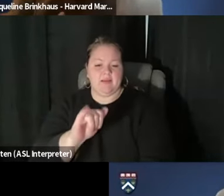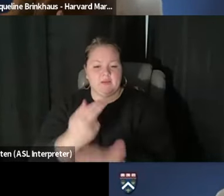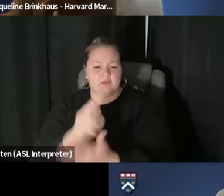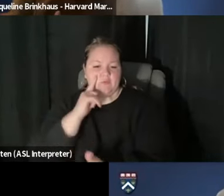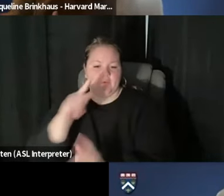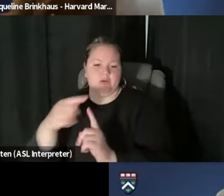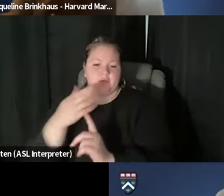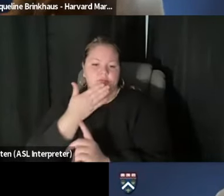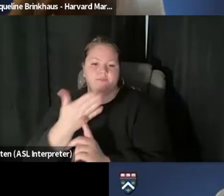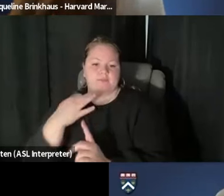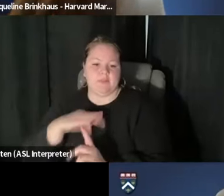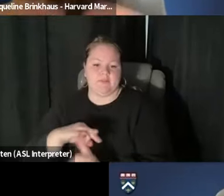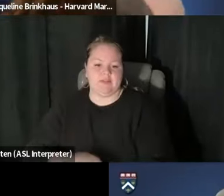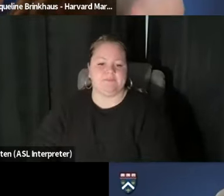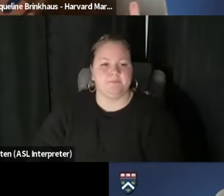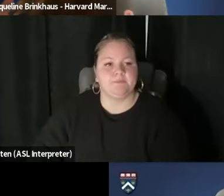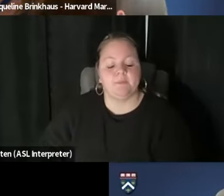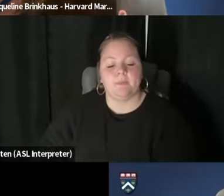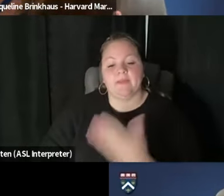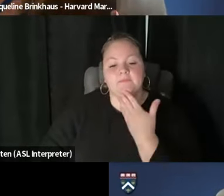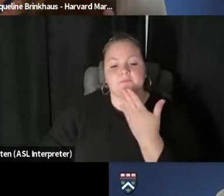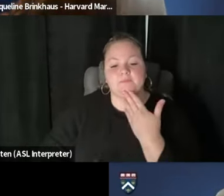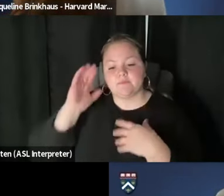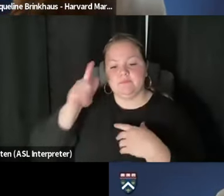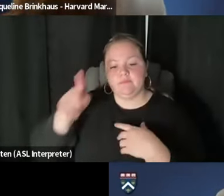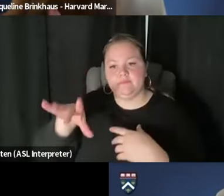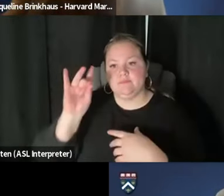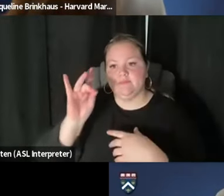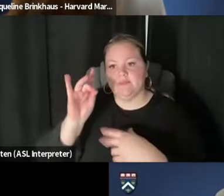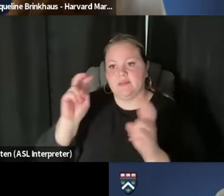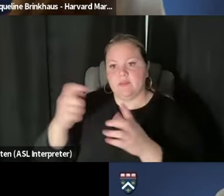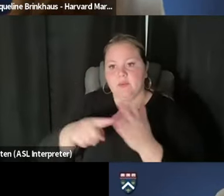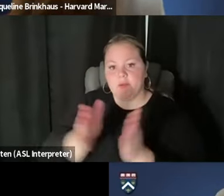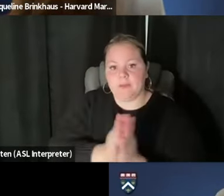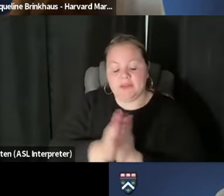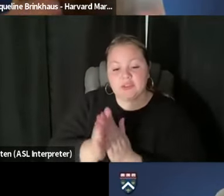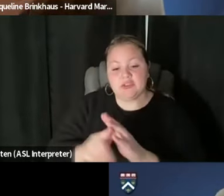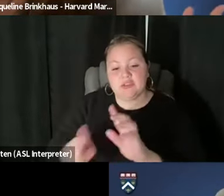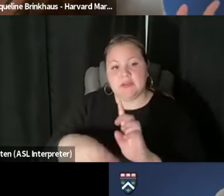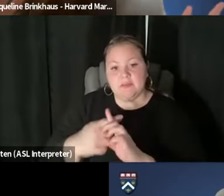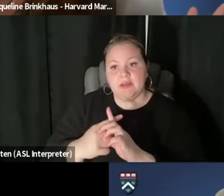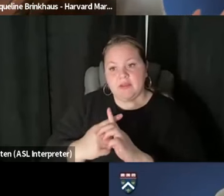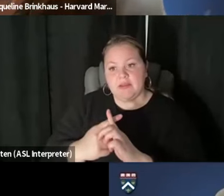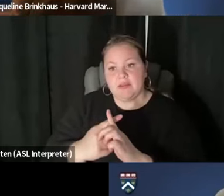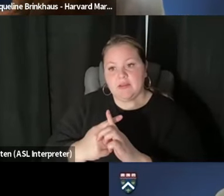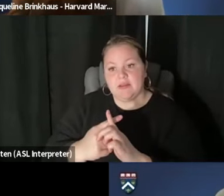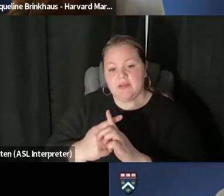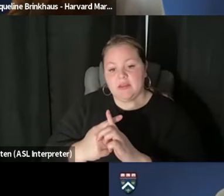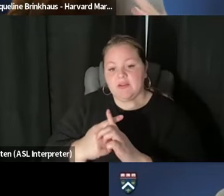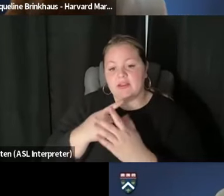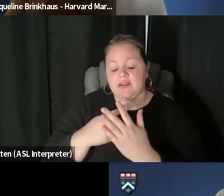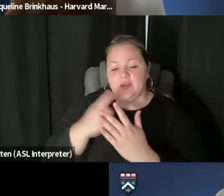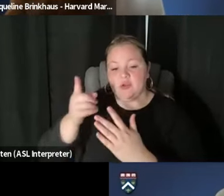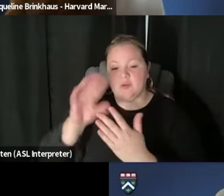That's super interesting. Thank you, Kislay. It sounds like you found a topic that you're very passionate about and you're learning about, you know, both